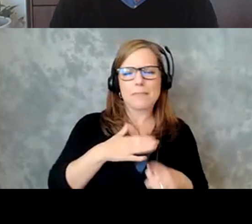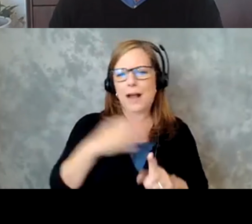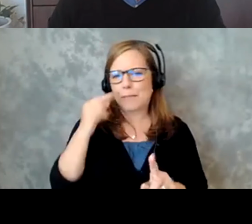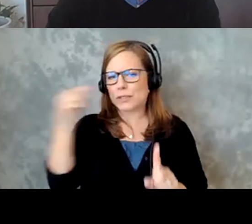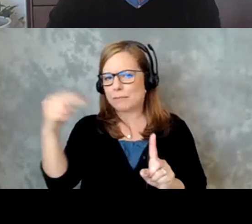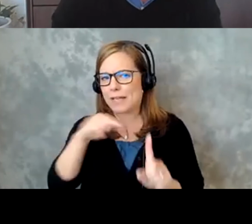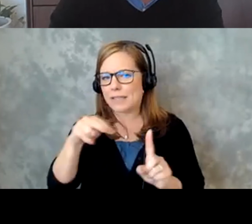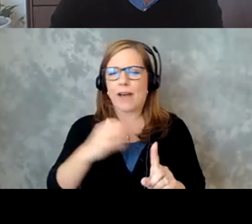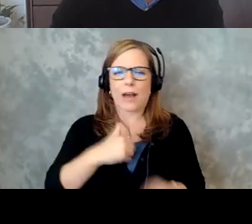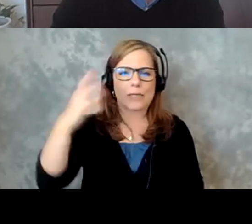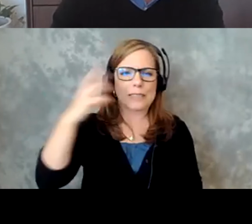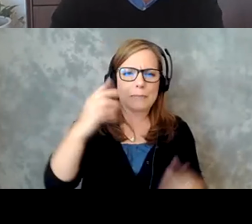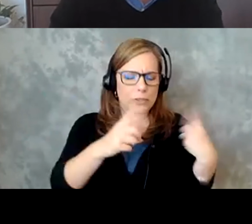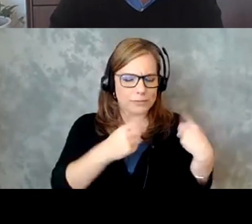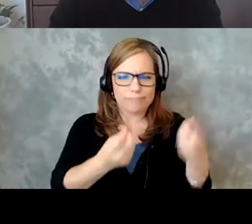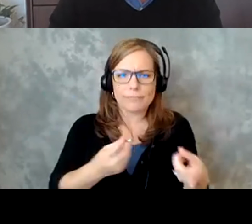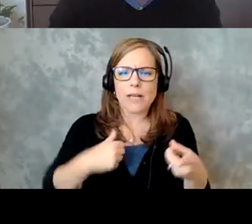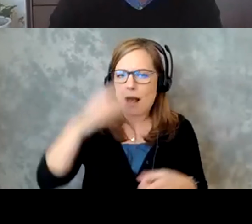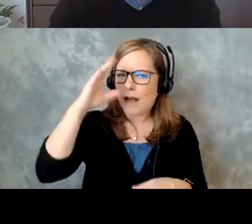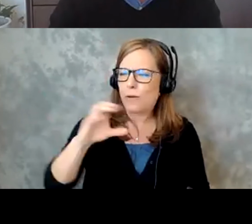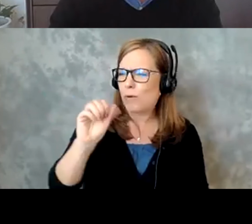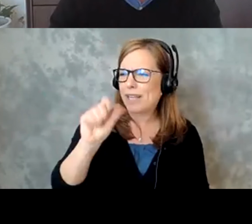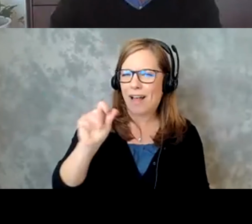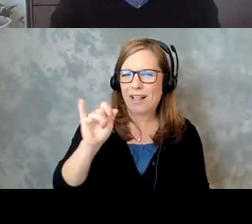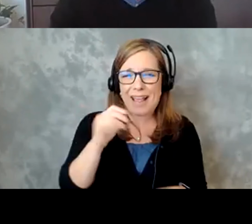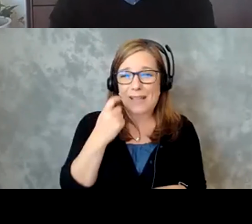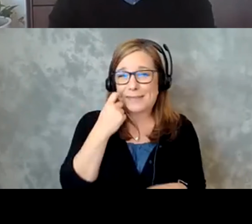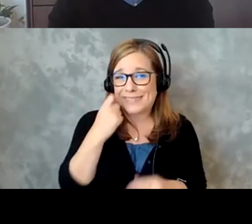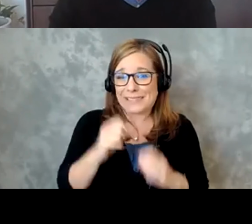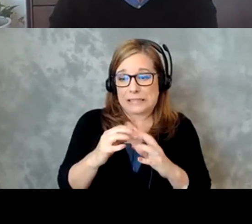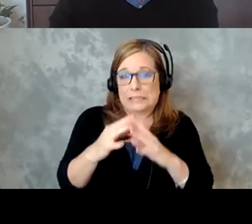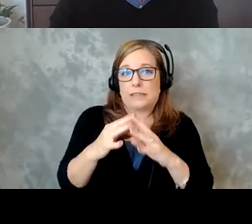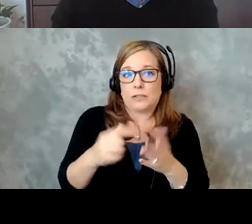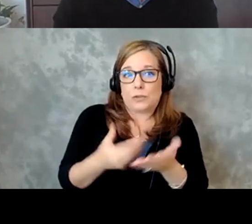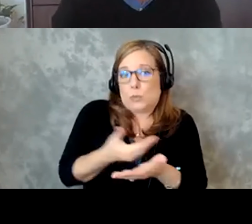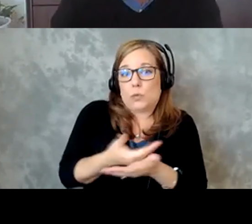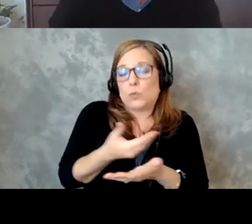as of yet. I know CalAIM is fairly new, but we do have some great